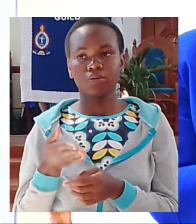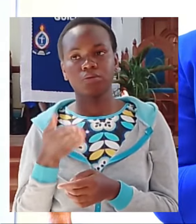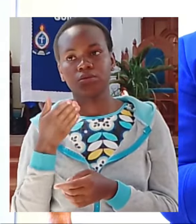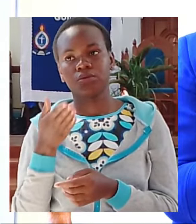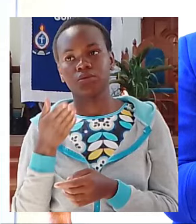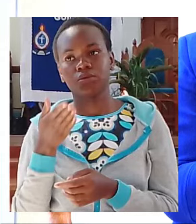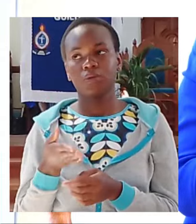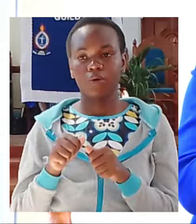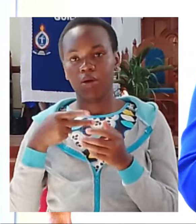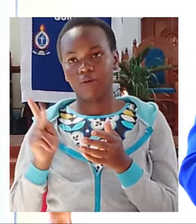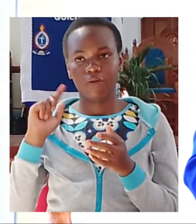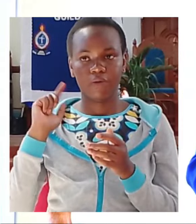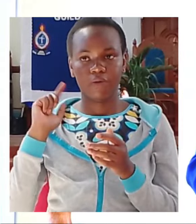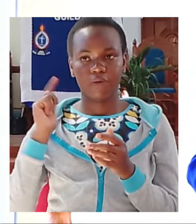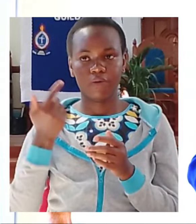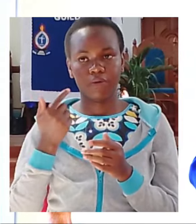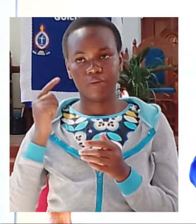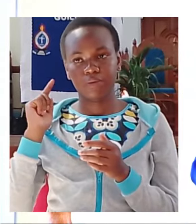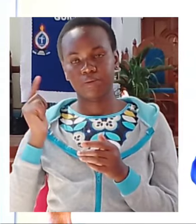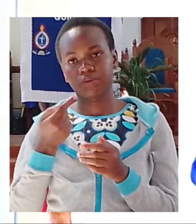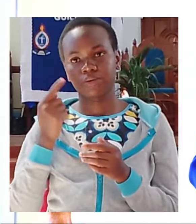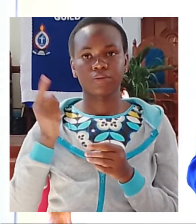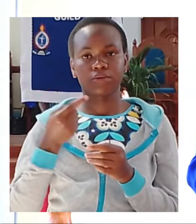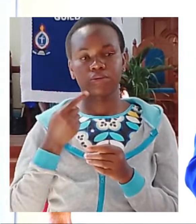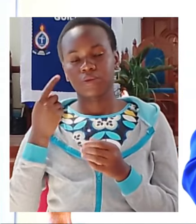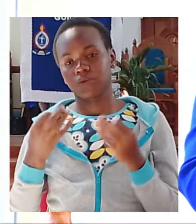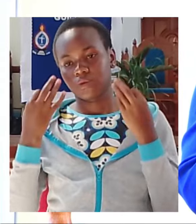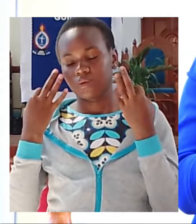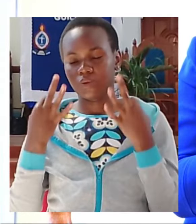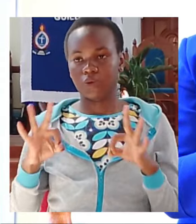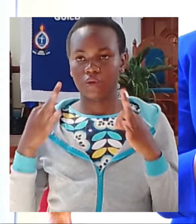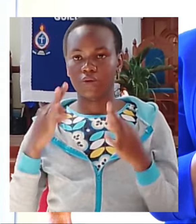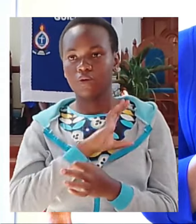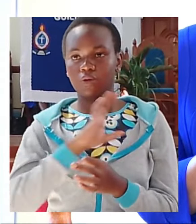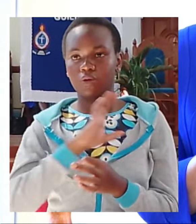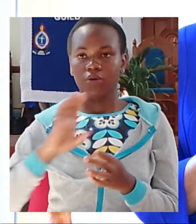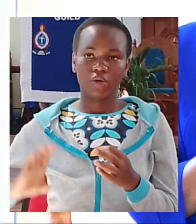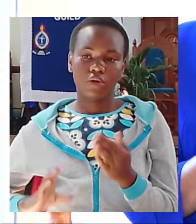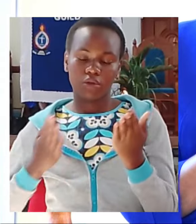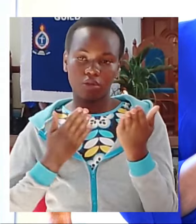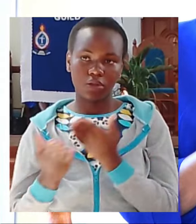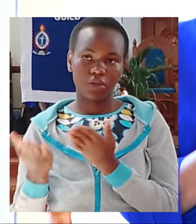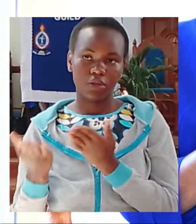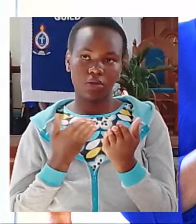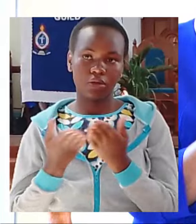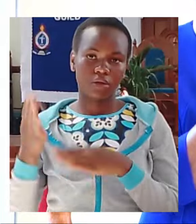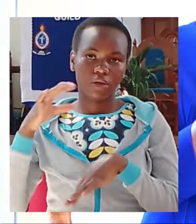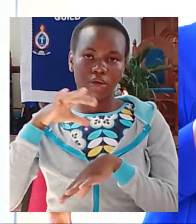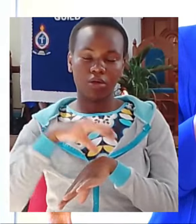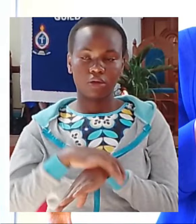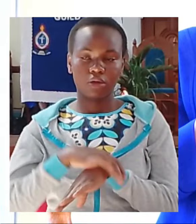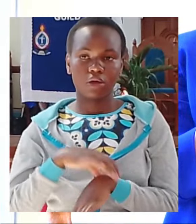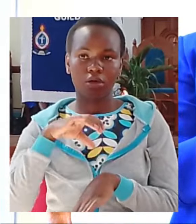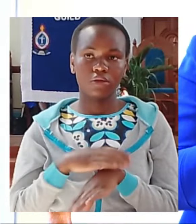design? In vain the fast on Sarah tried to sound the depths of